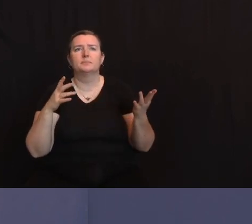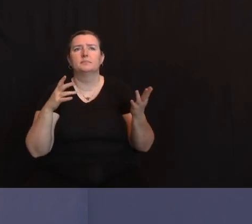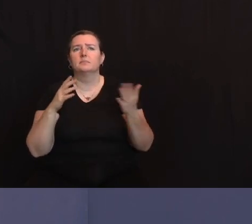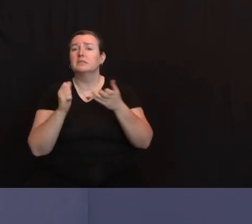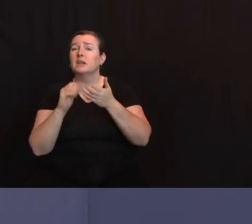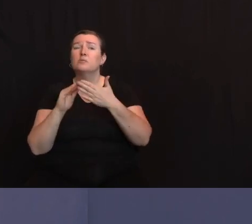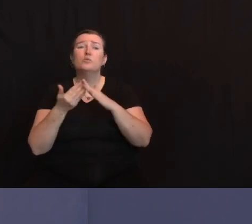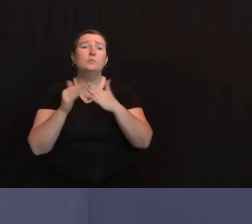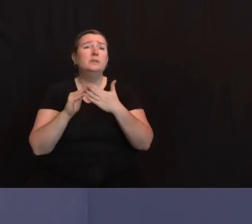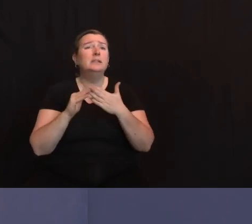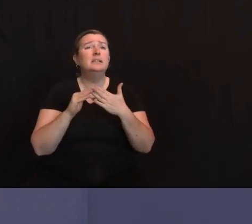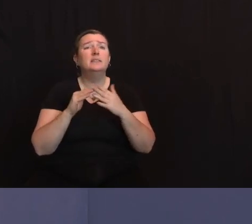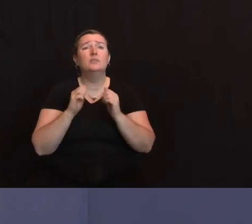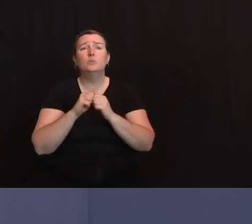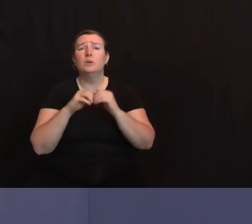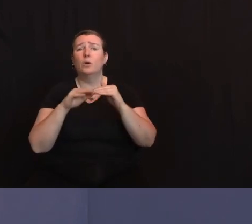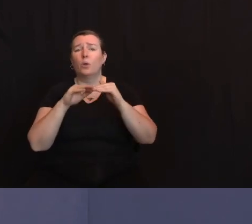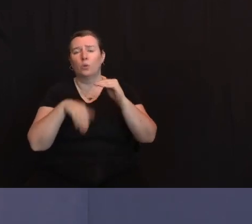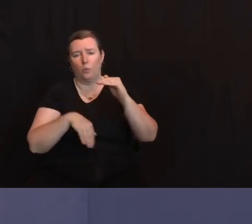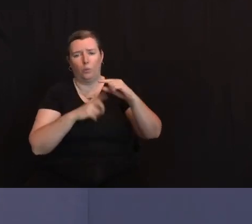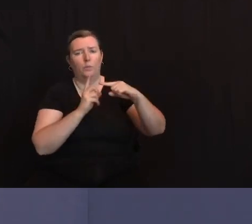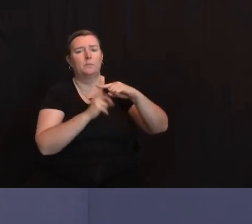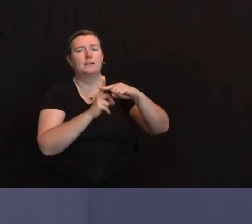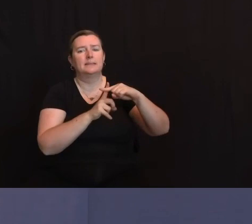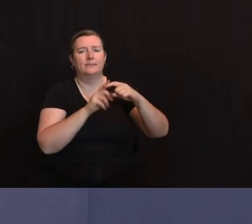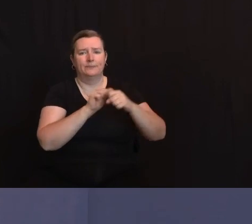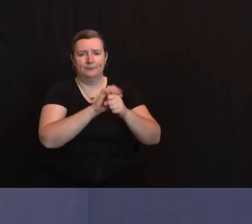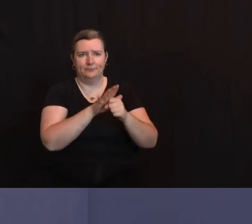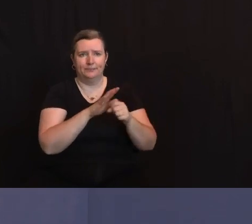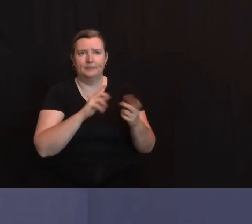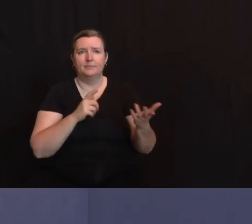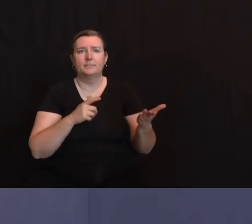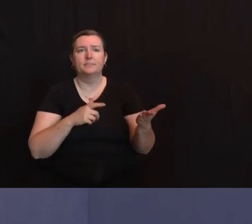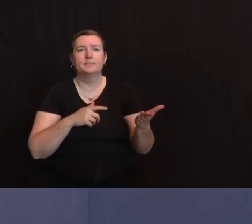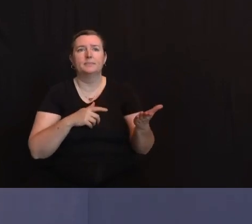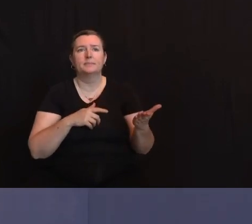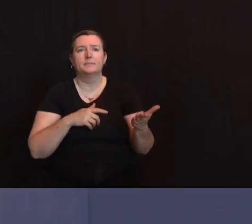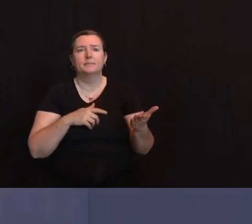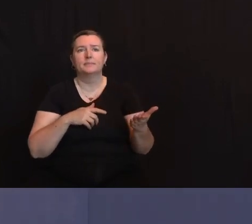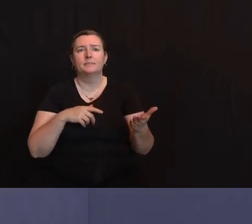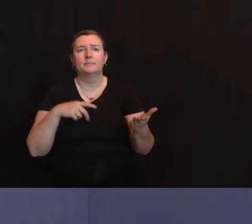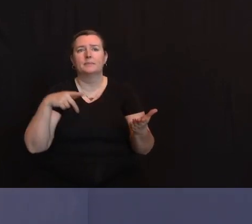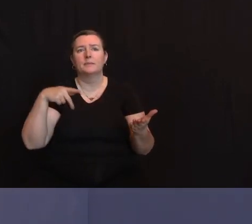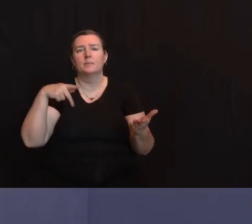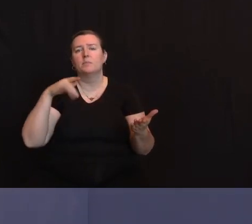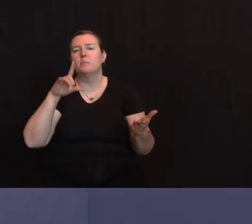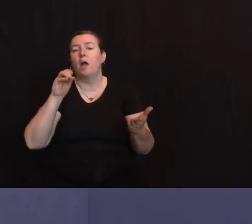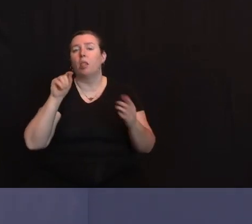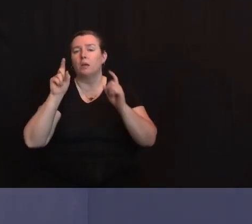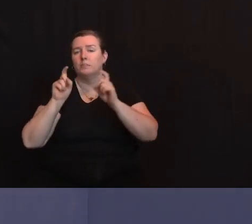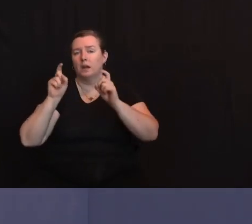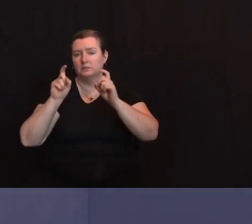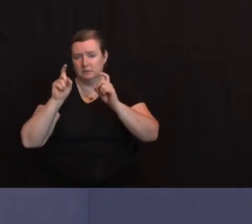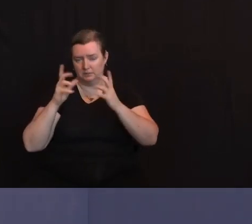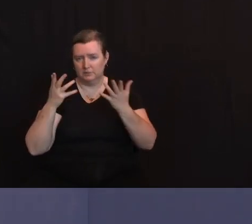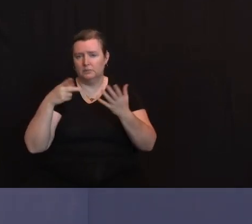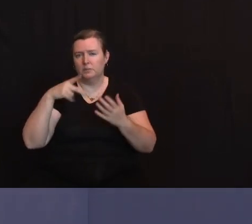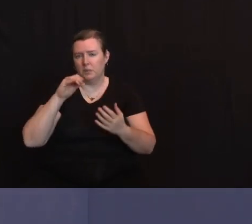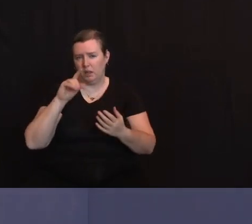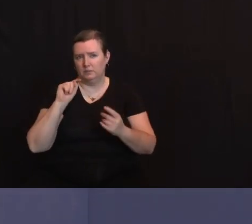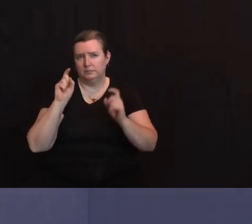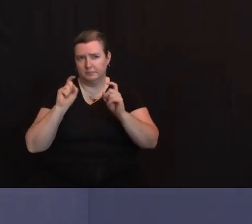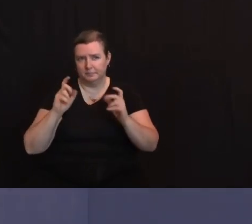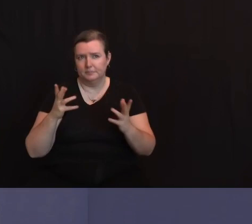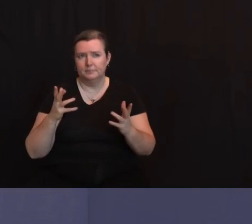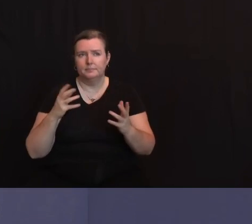rates. We're doing a pilot today, actually. More to come on that, in a homeless shelter on